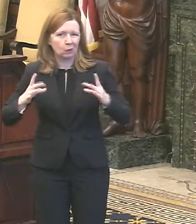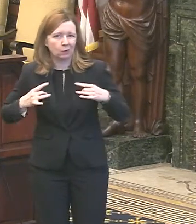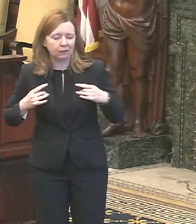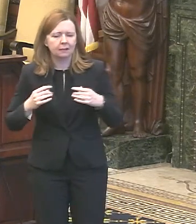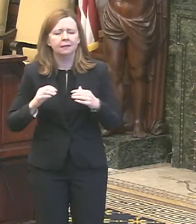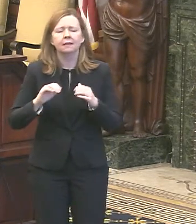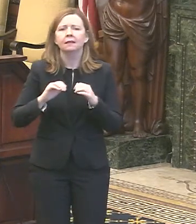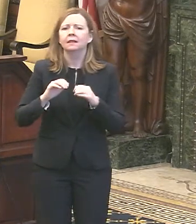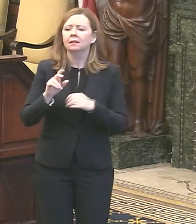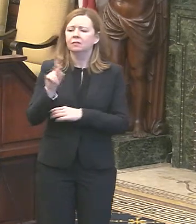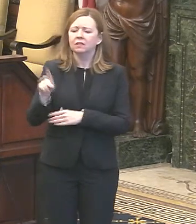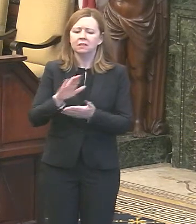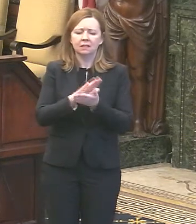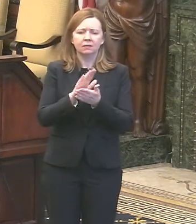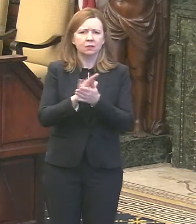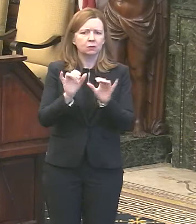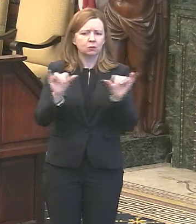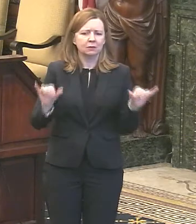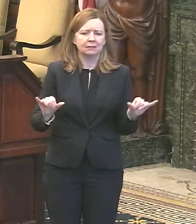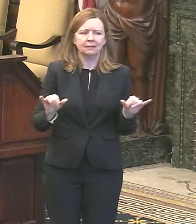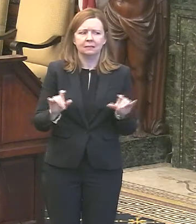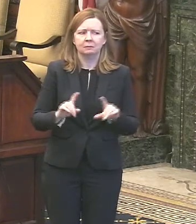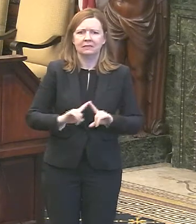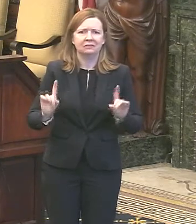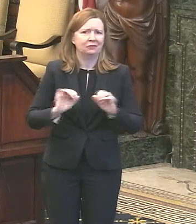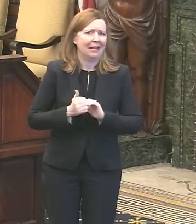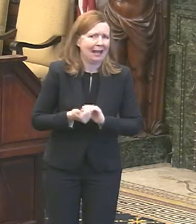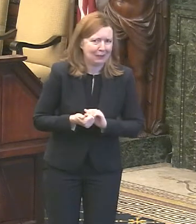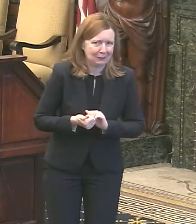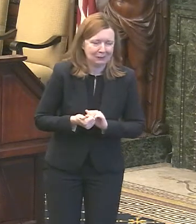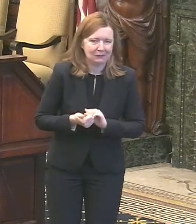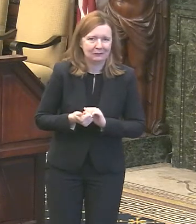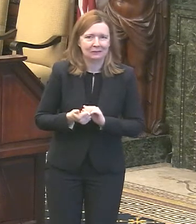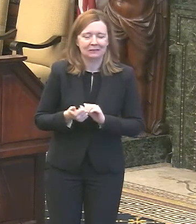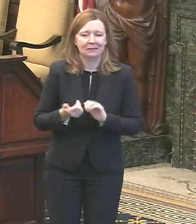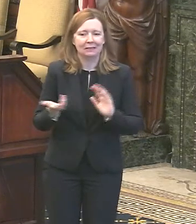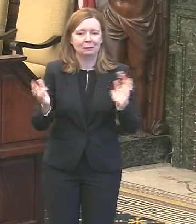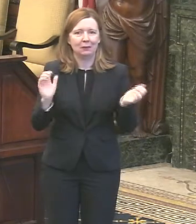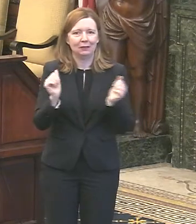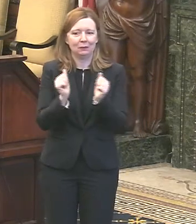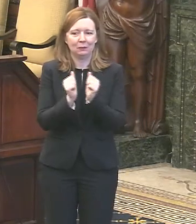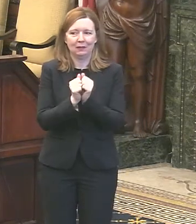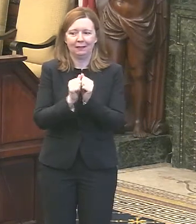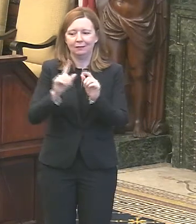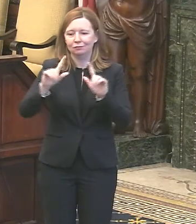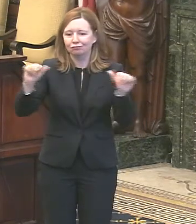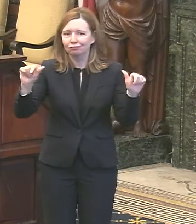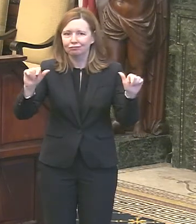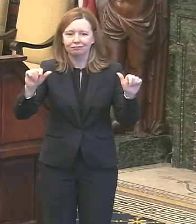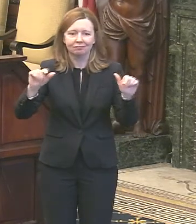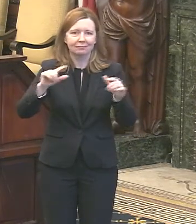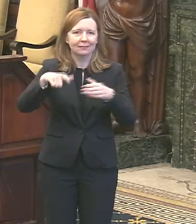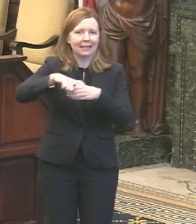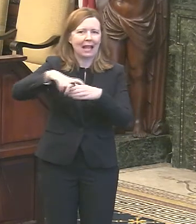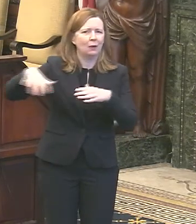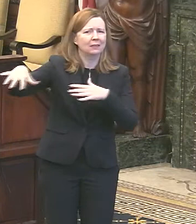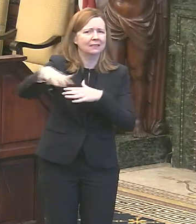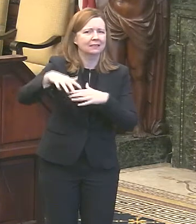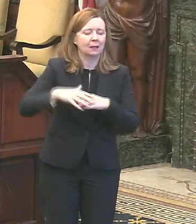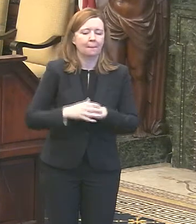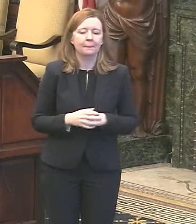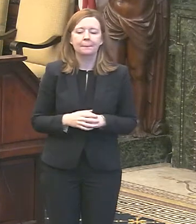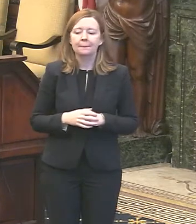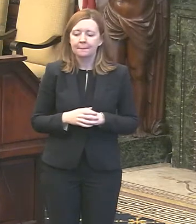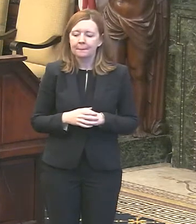Philadelphia school systems would be different than what was experienced in, I believe it's Monroe County? As far